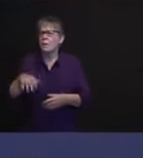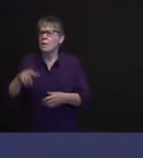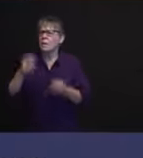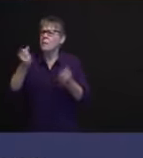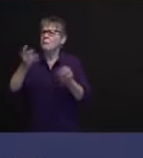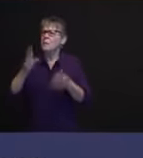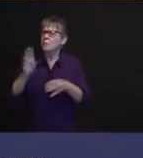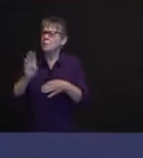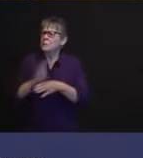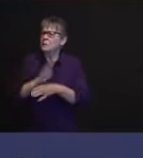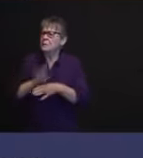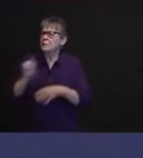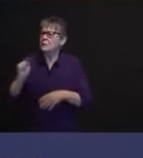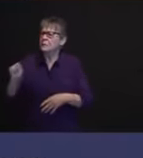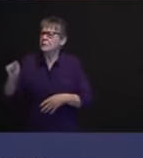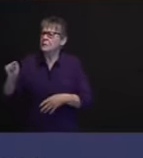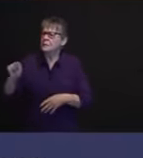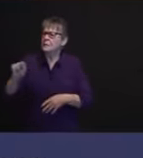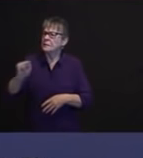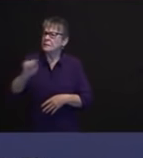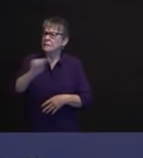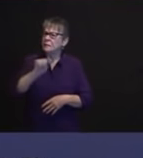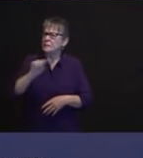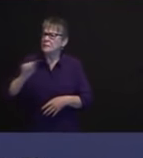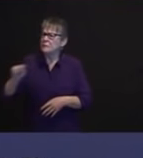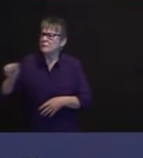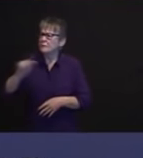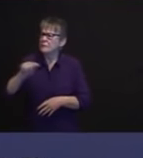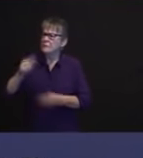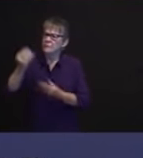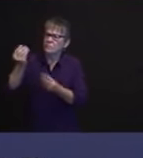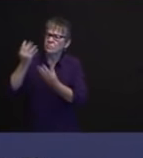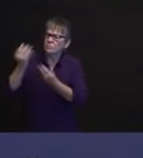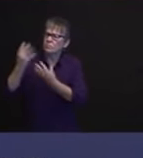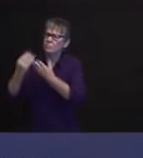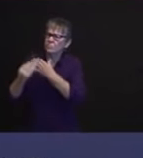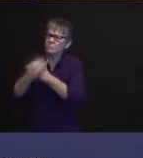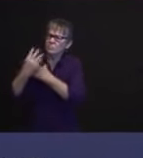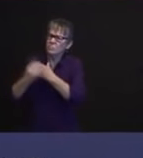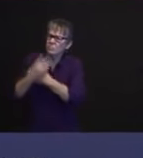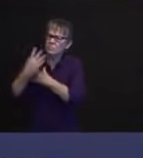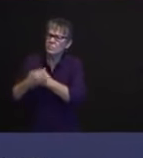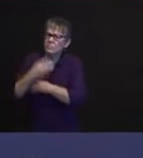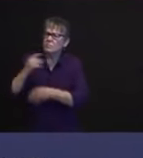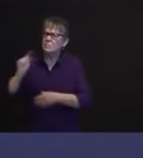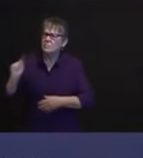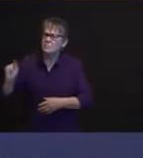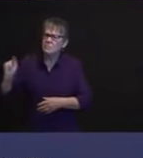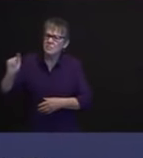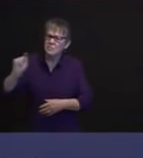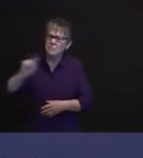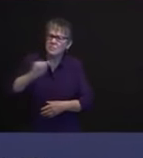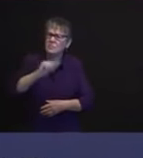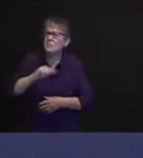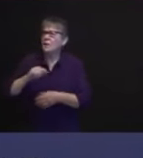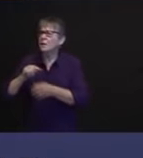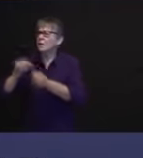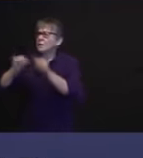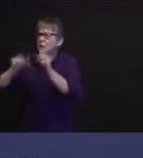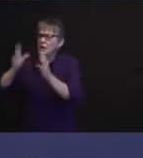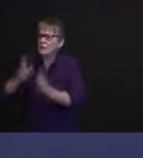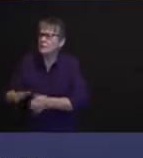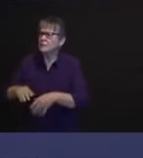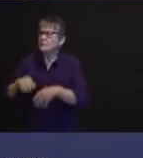these past 9 months by professionals in their lane, medical, and in many cases, long-term